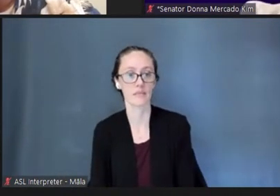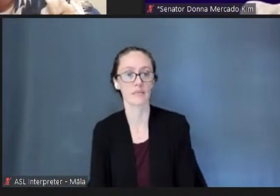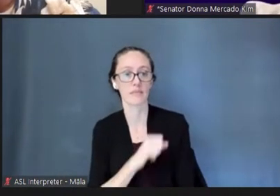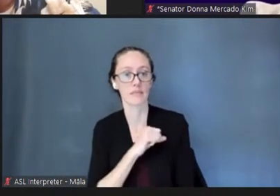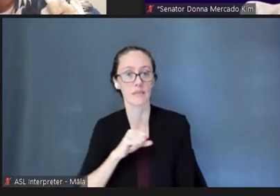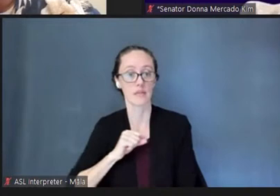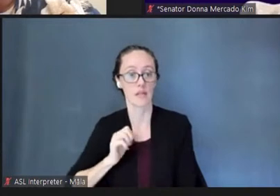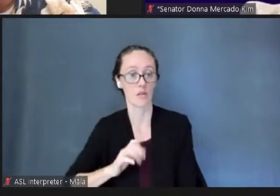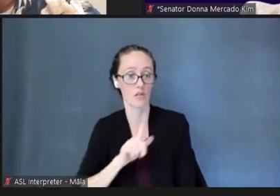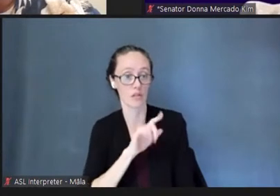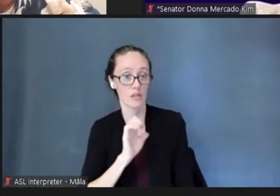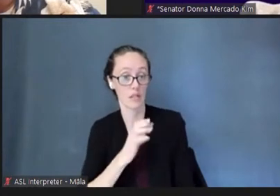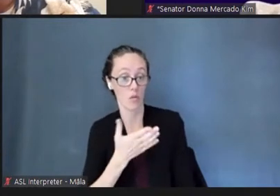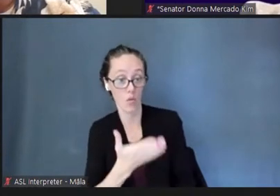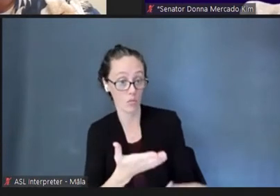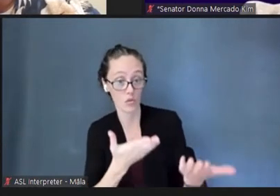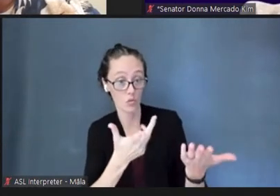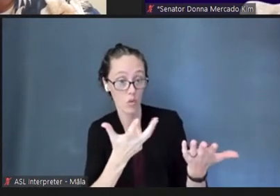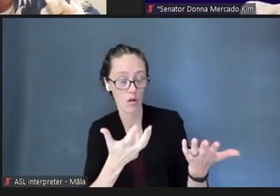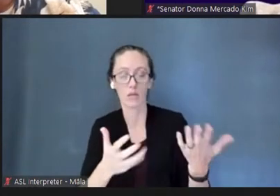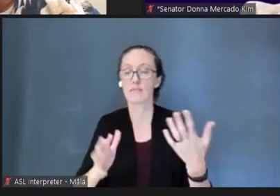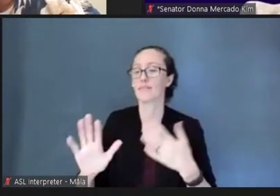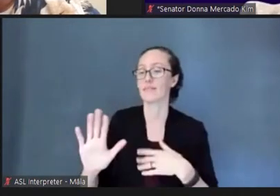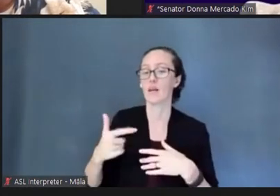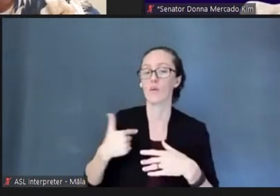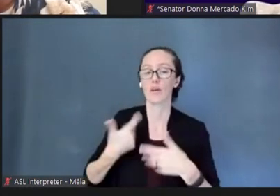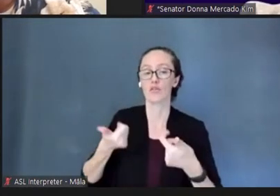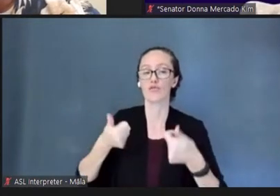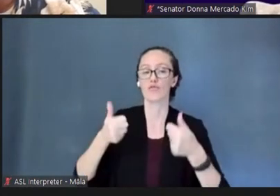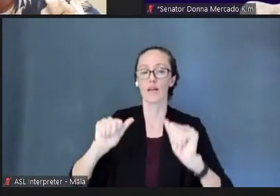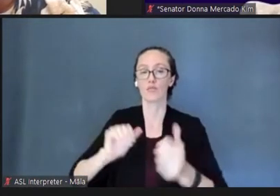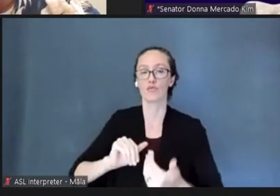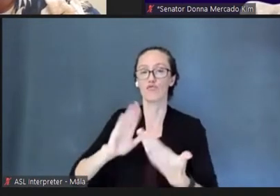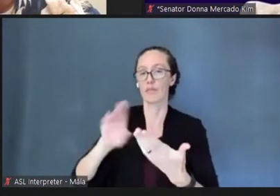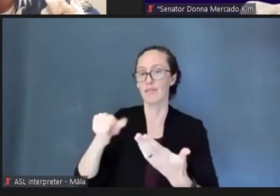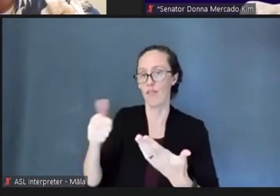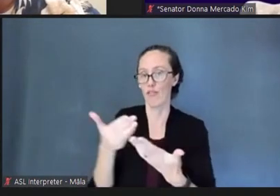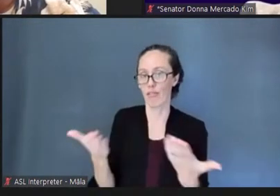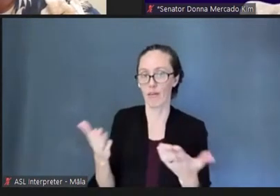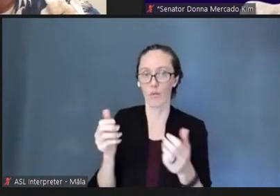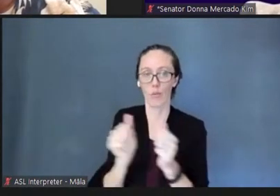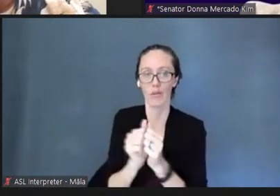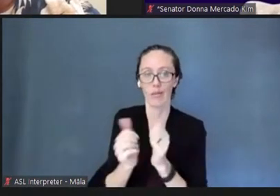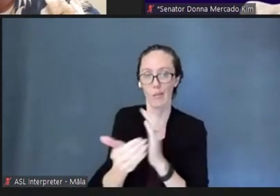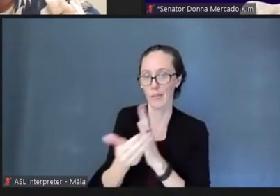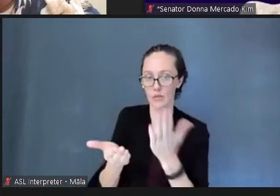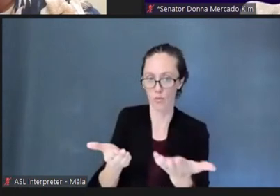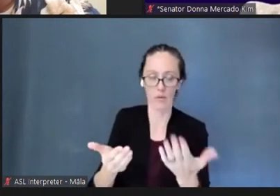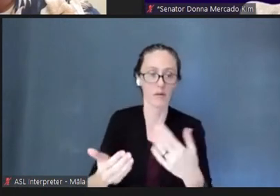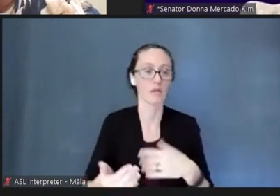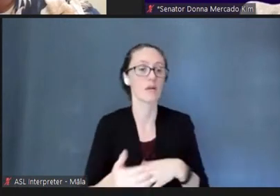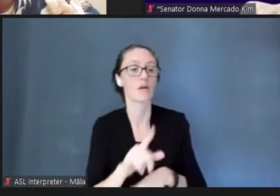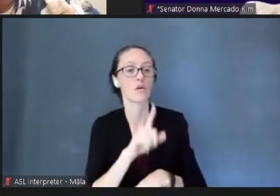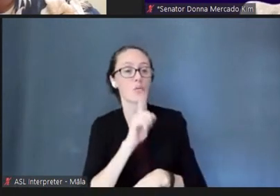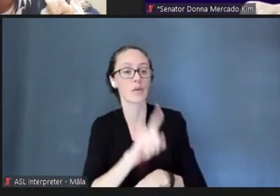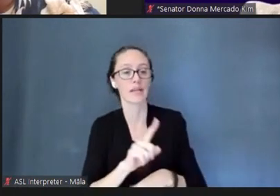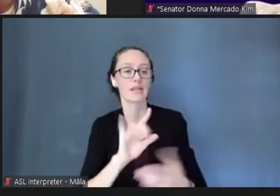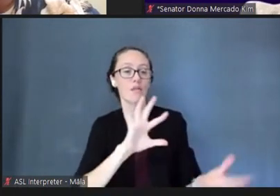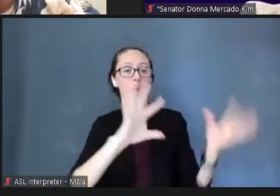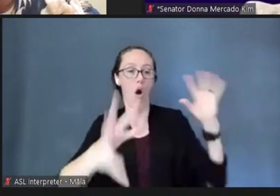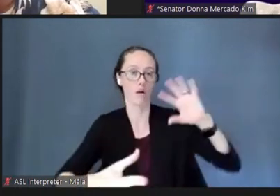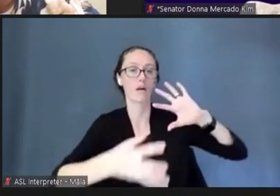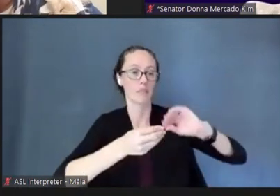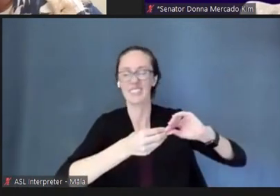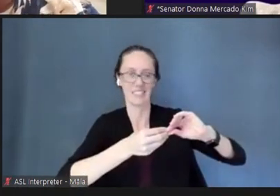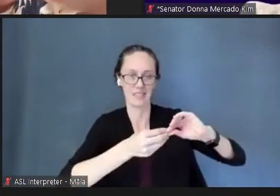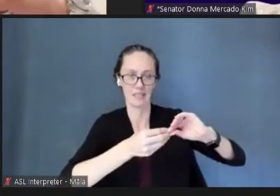Carl, did you want to jump? We were trying to address something else with the amendment, so go ahead. Okay. No, I was going to say the bill isn't all encompassing, so there are other